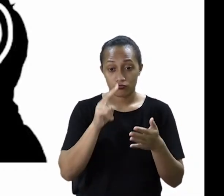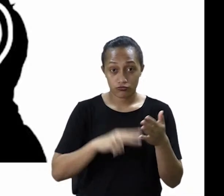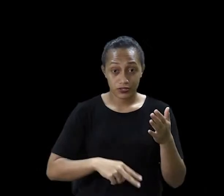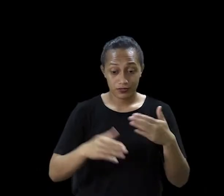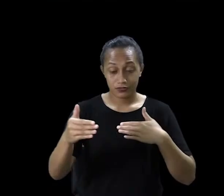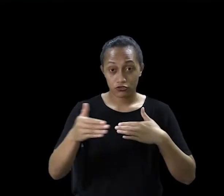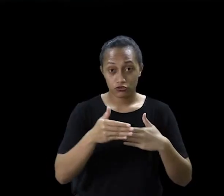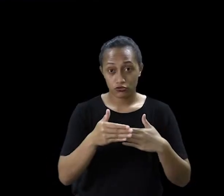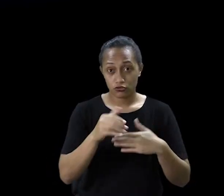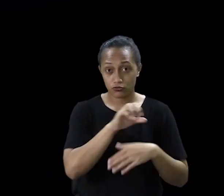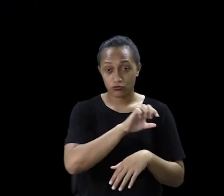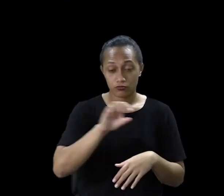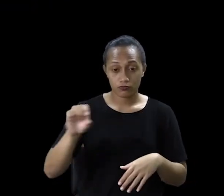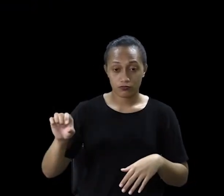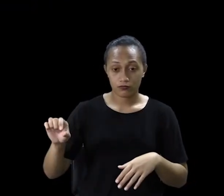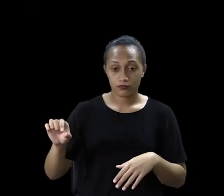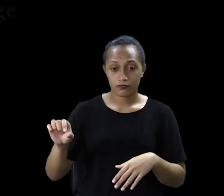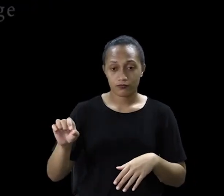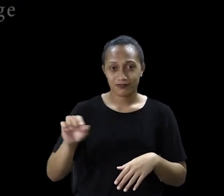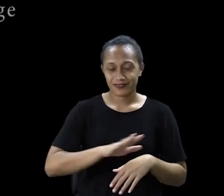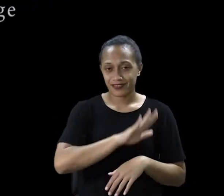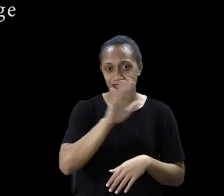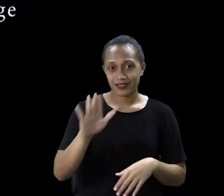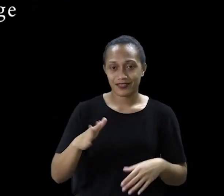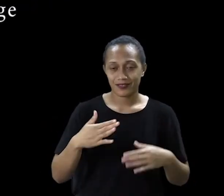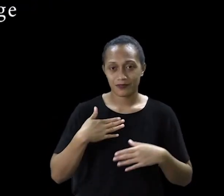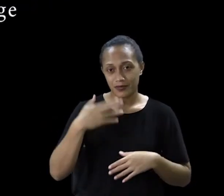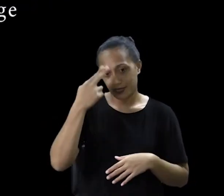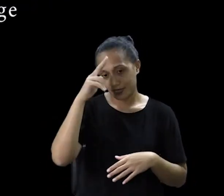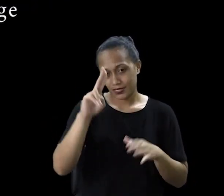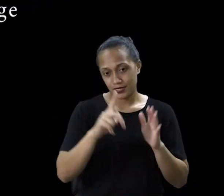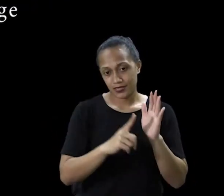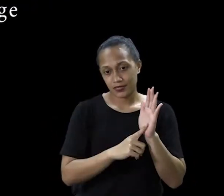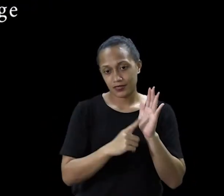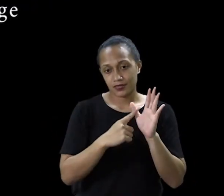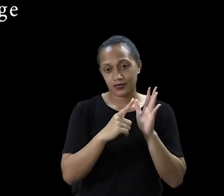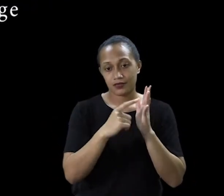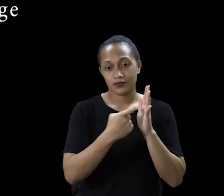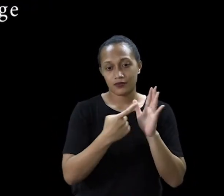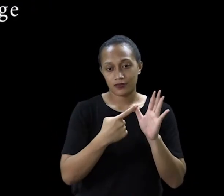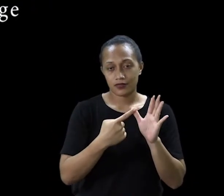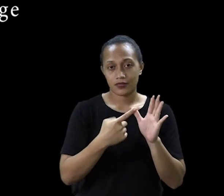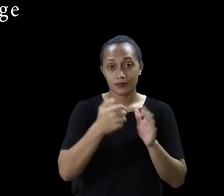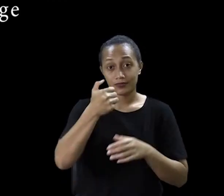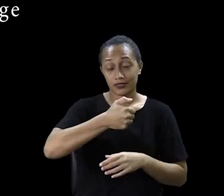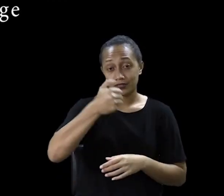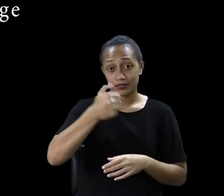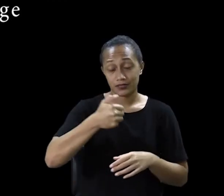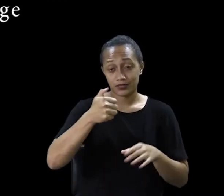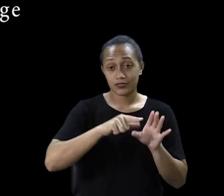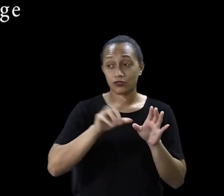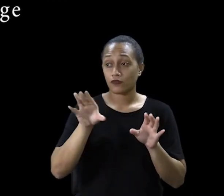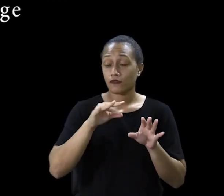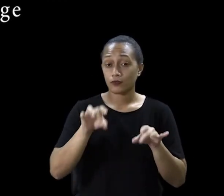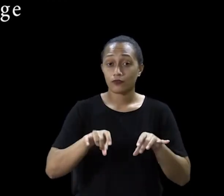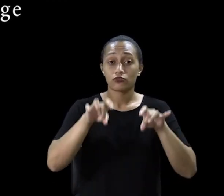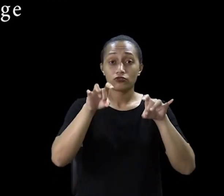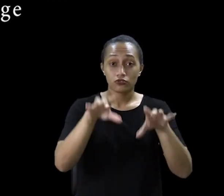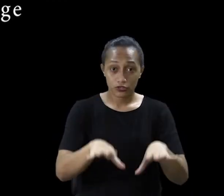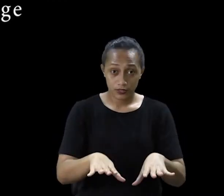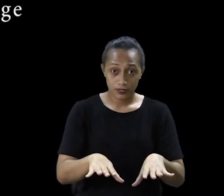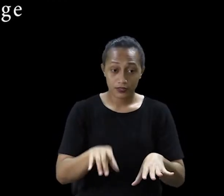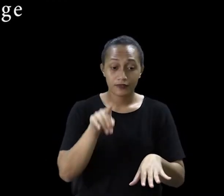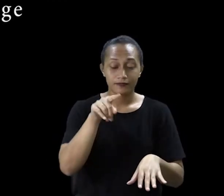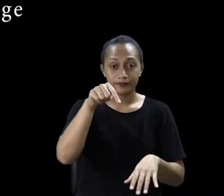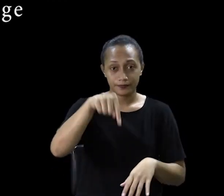passage. Hello, my name is Laura. I am a 16-year-old student from Australia.